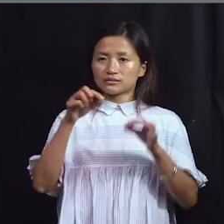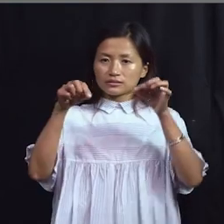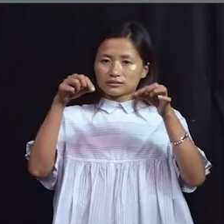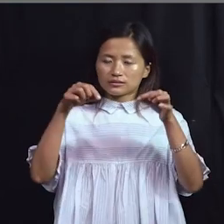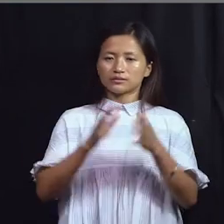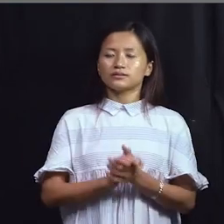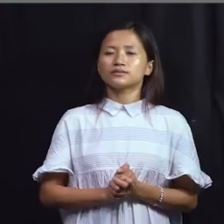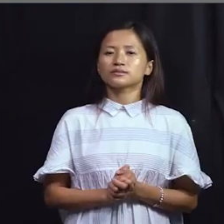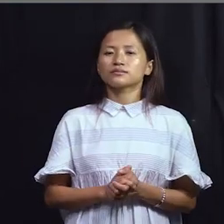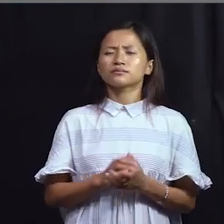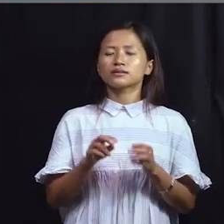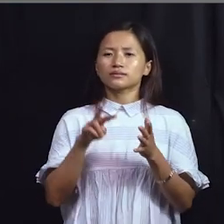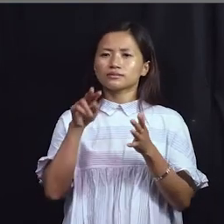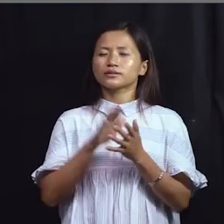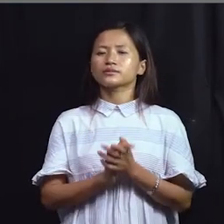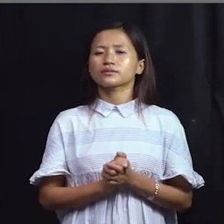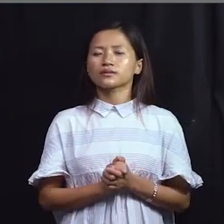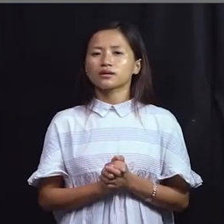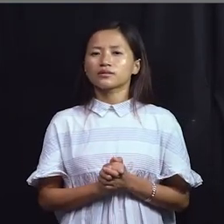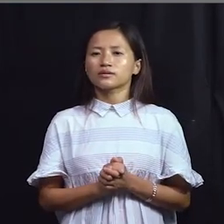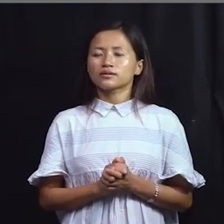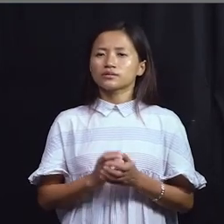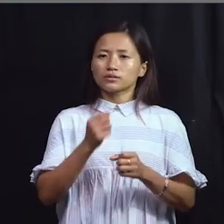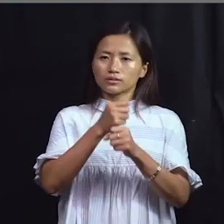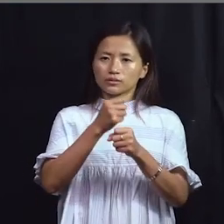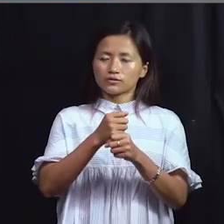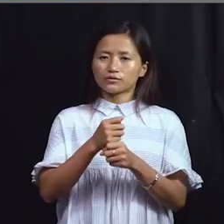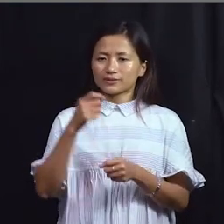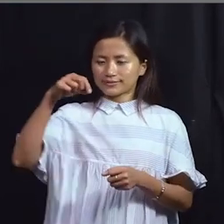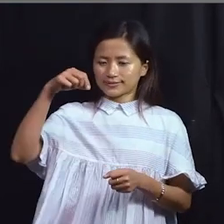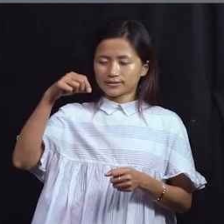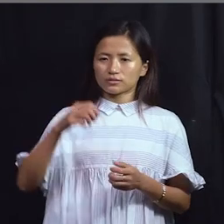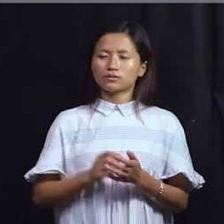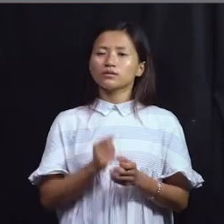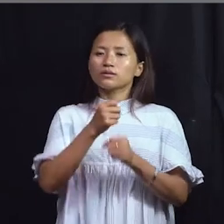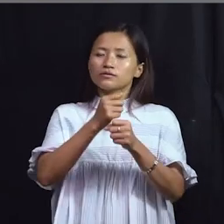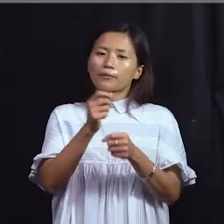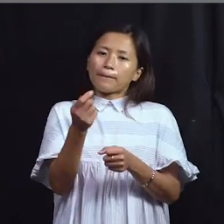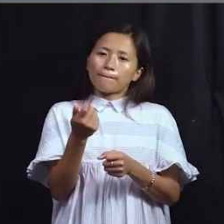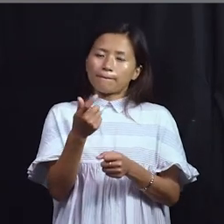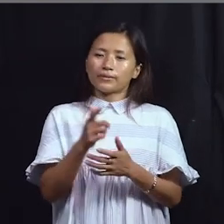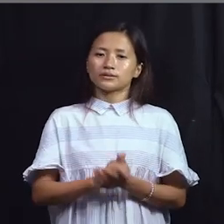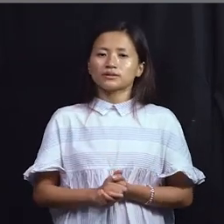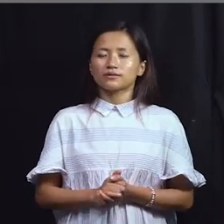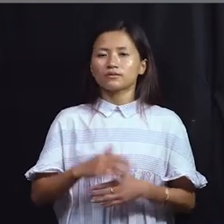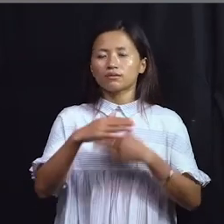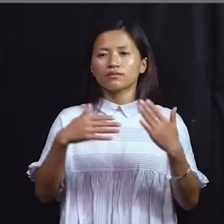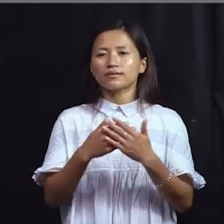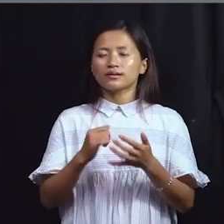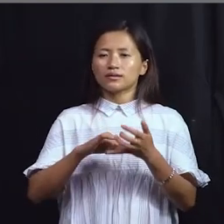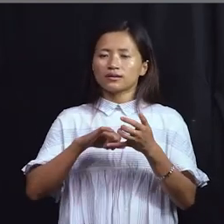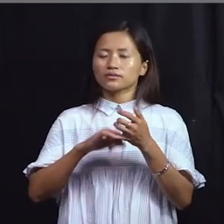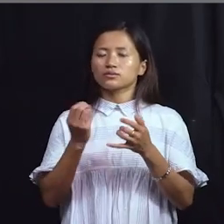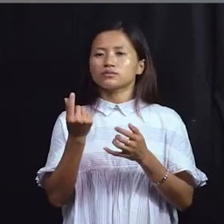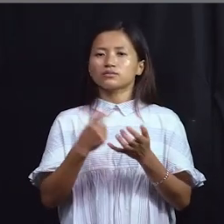follow your textbook, it simply means government receipts or government money from all sources will be